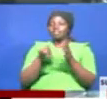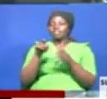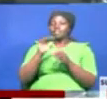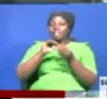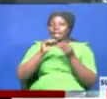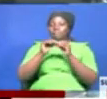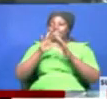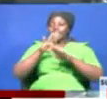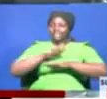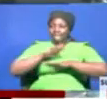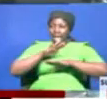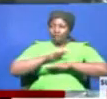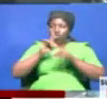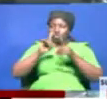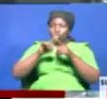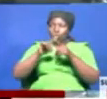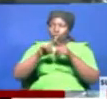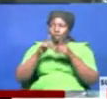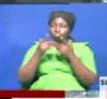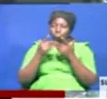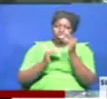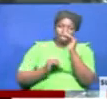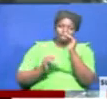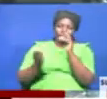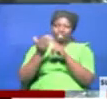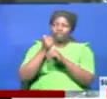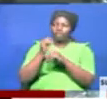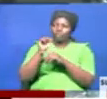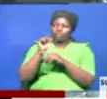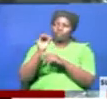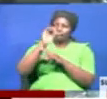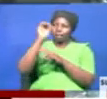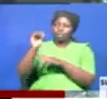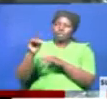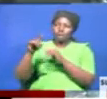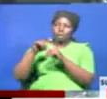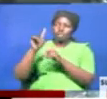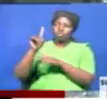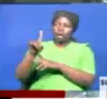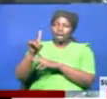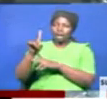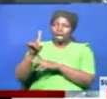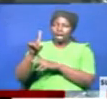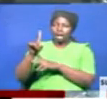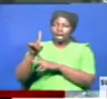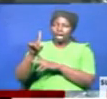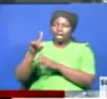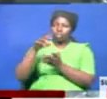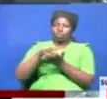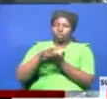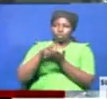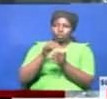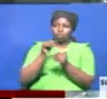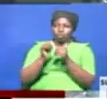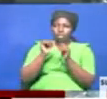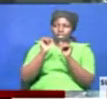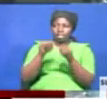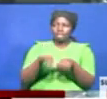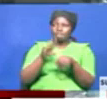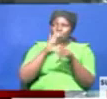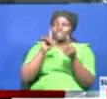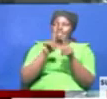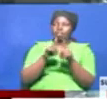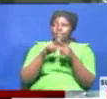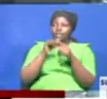to cross the threshold of 50% plus 1, a situation which would be similar but not identical